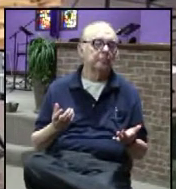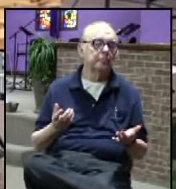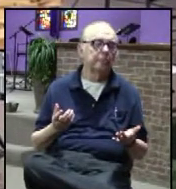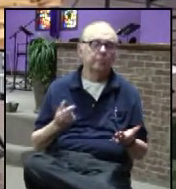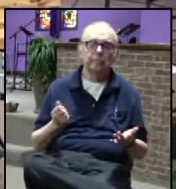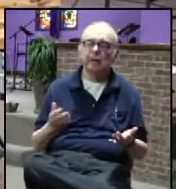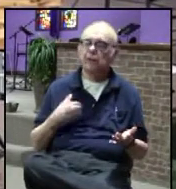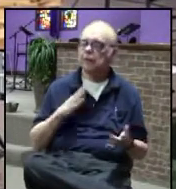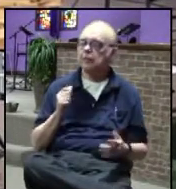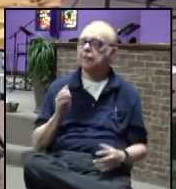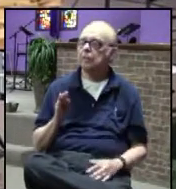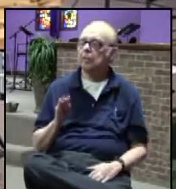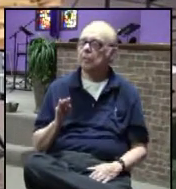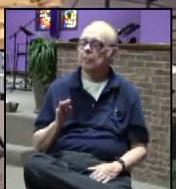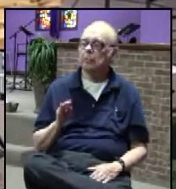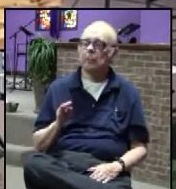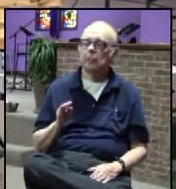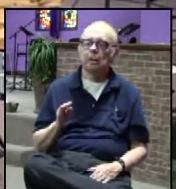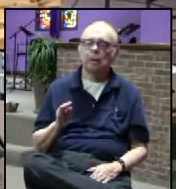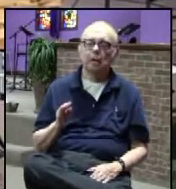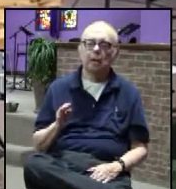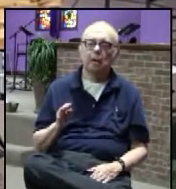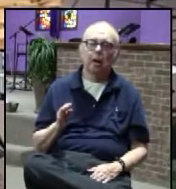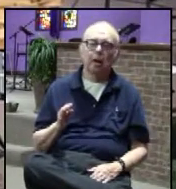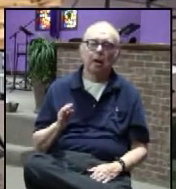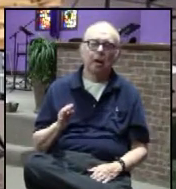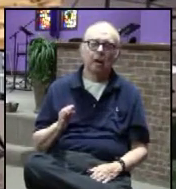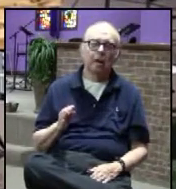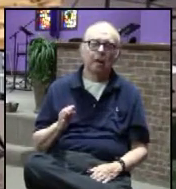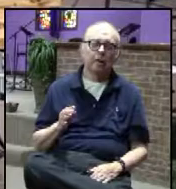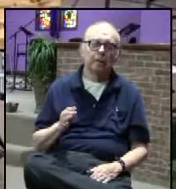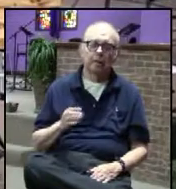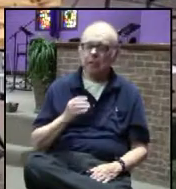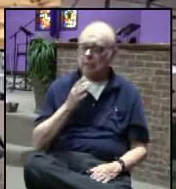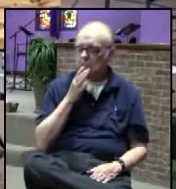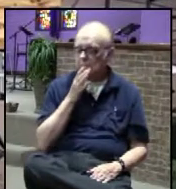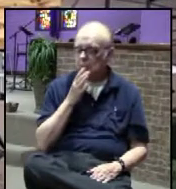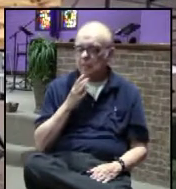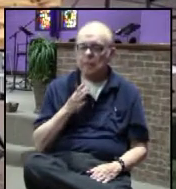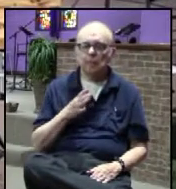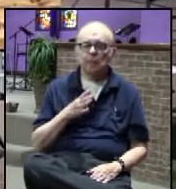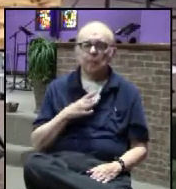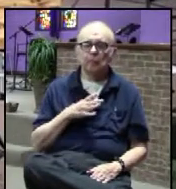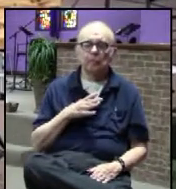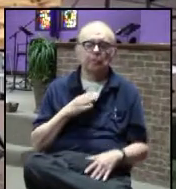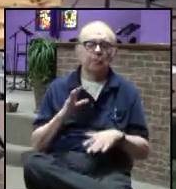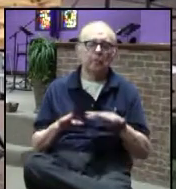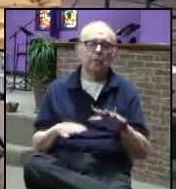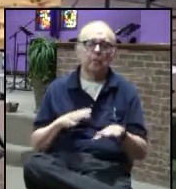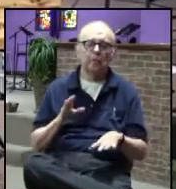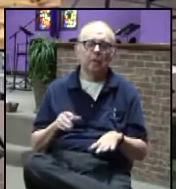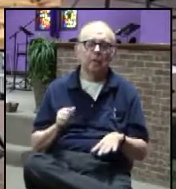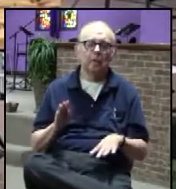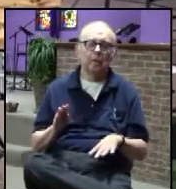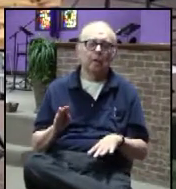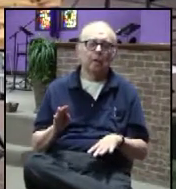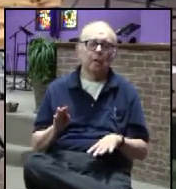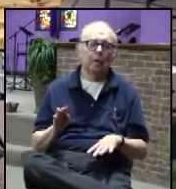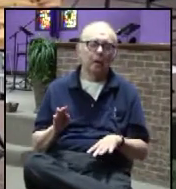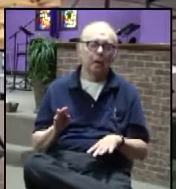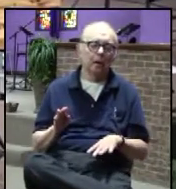if she's got a job? Huh? She might be walking, but let's say her job